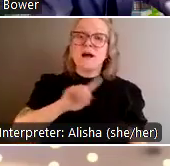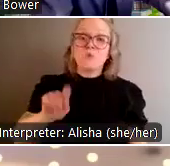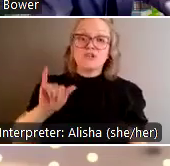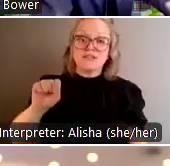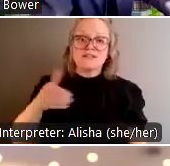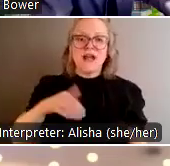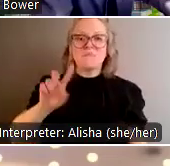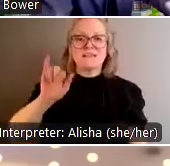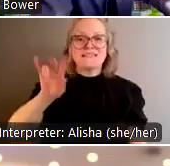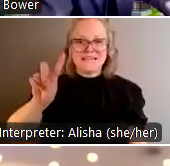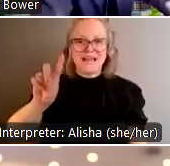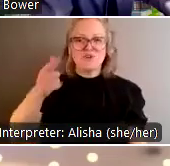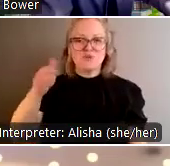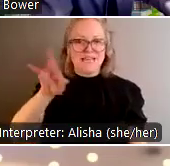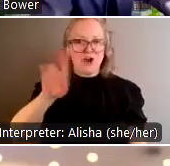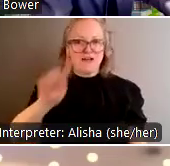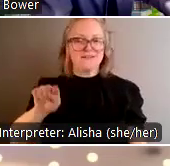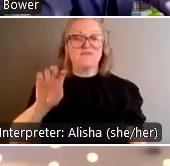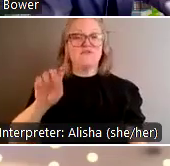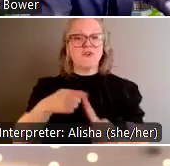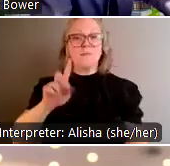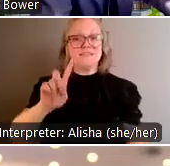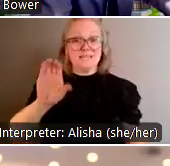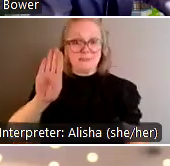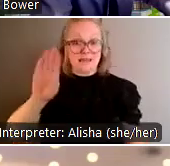Gutierrez from DCVS. Do you have